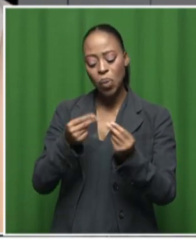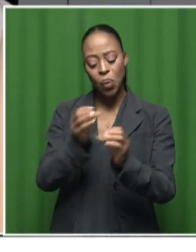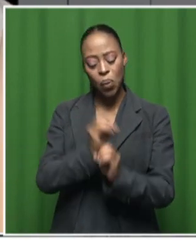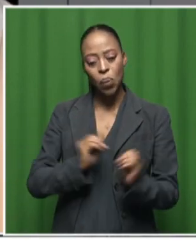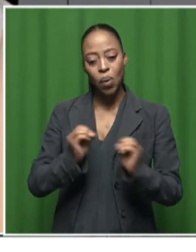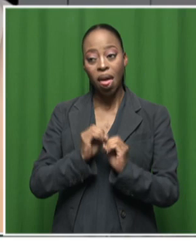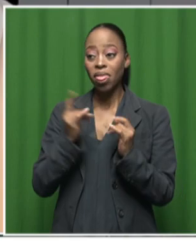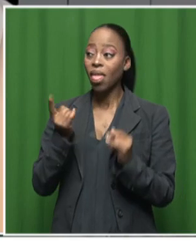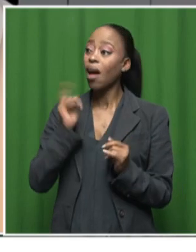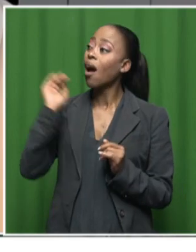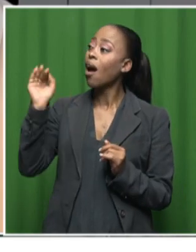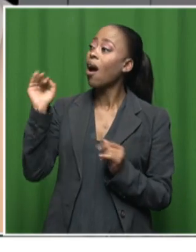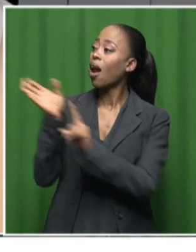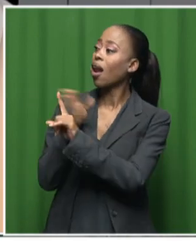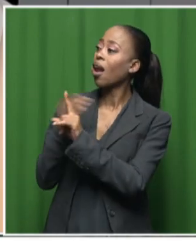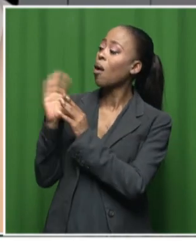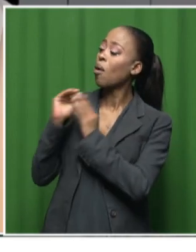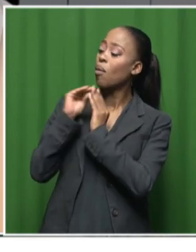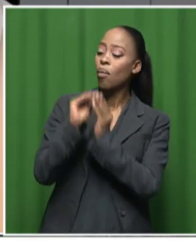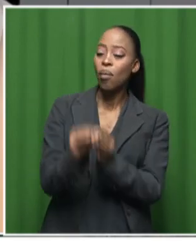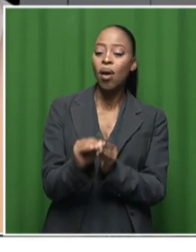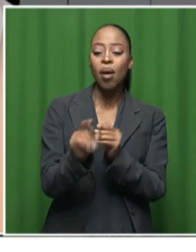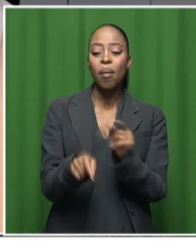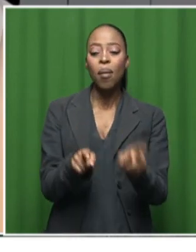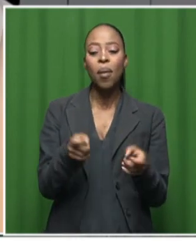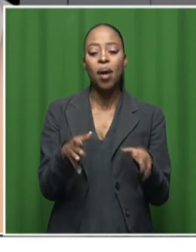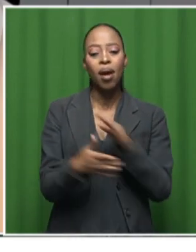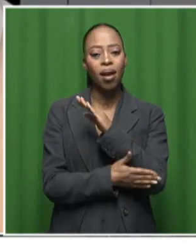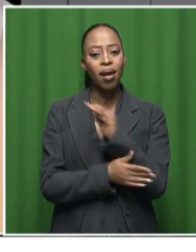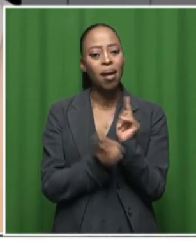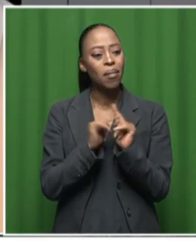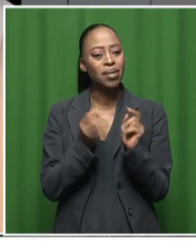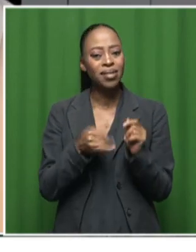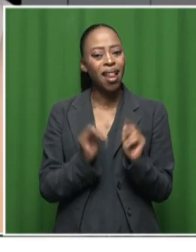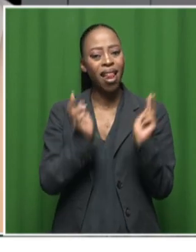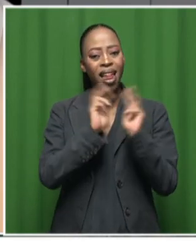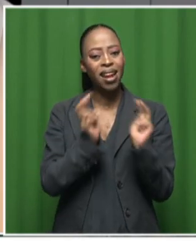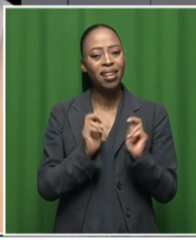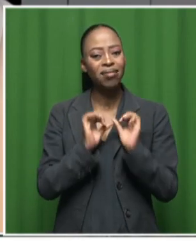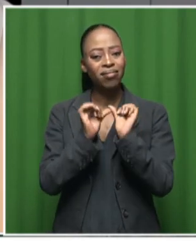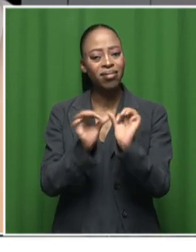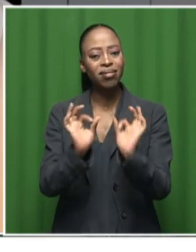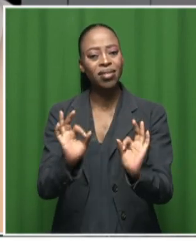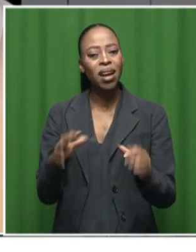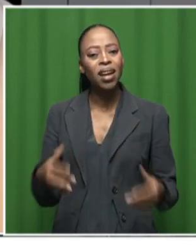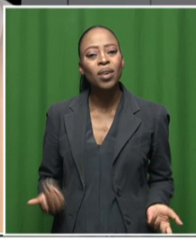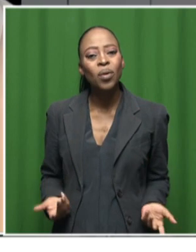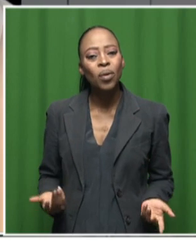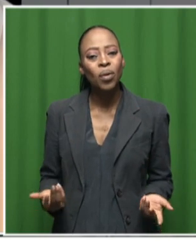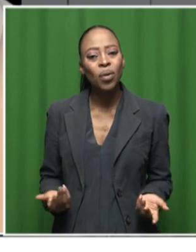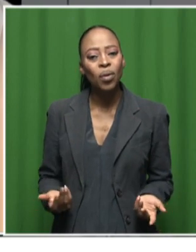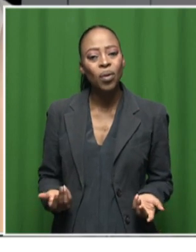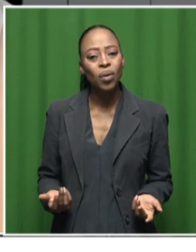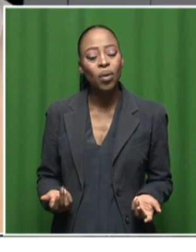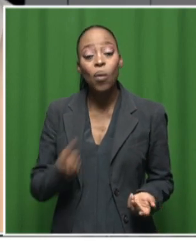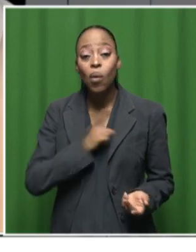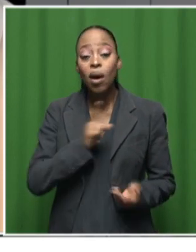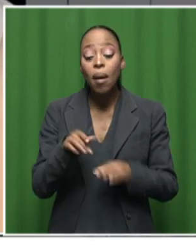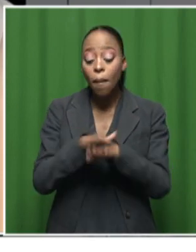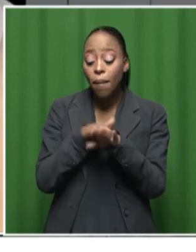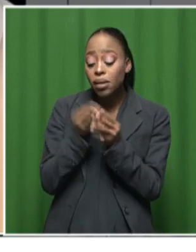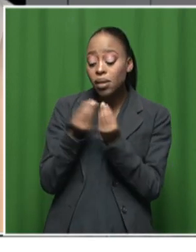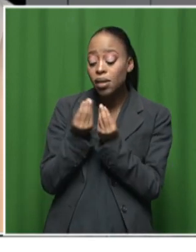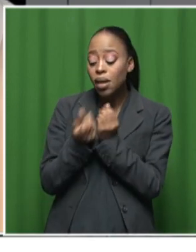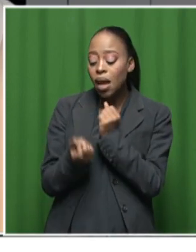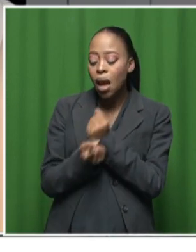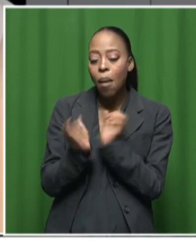trying to bring more investment into the country when we can't get our energy supply right. I mean, that is the basic that we should be getting